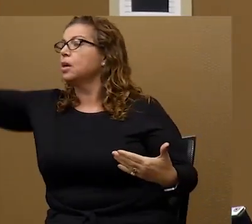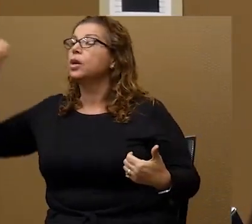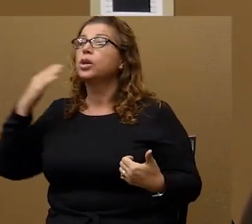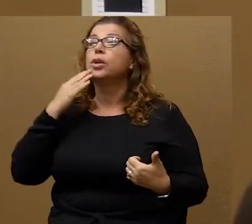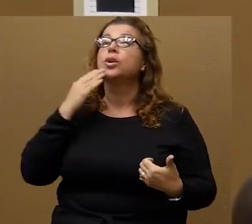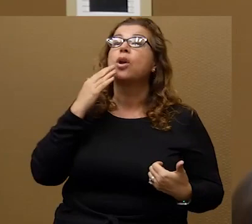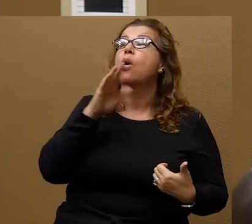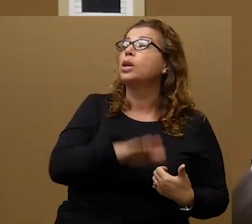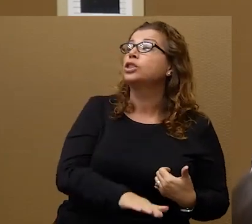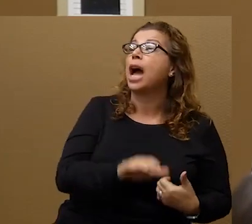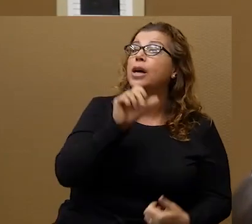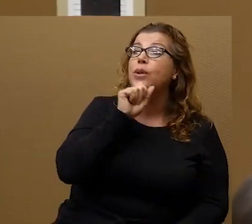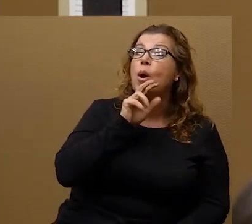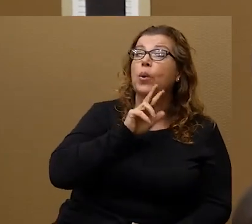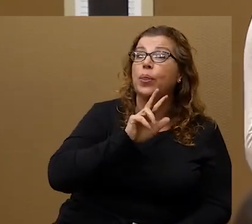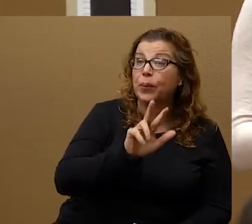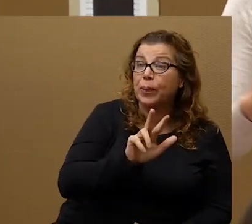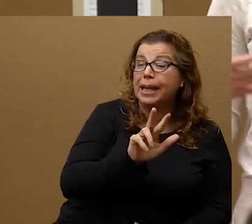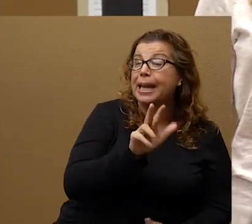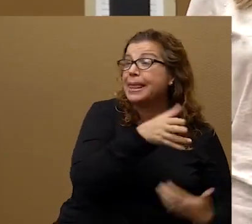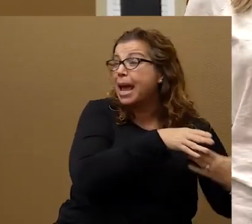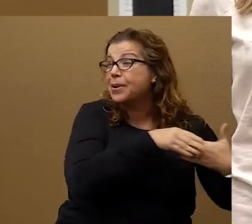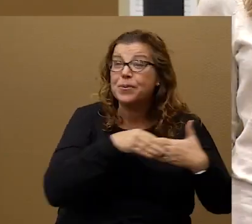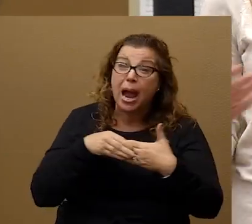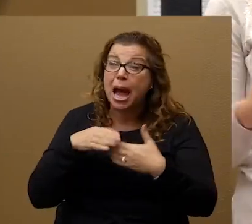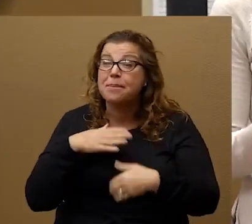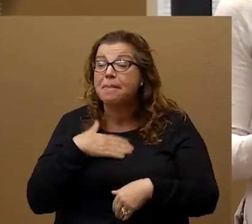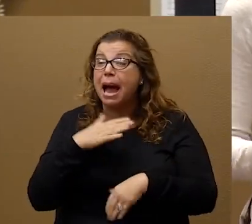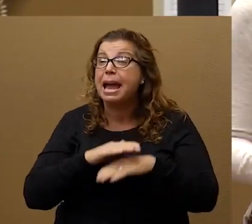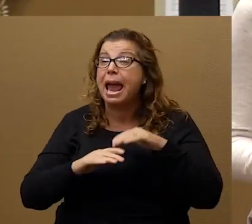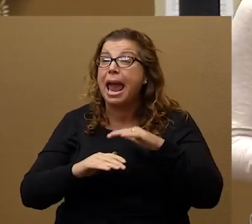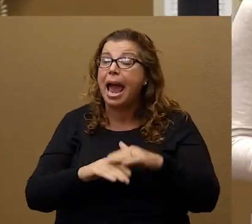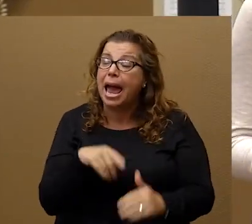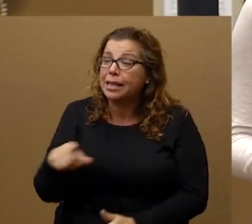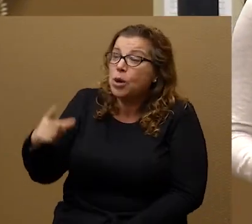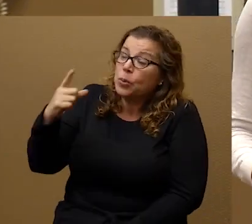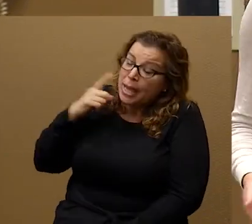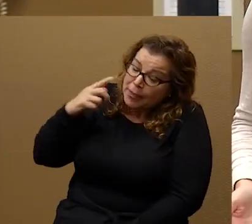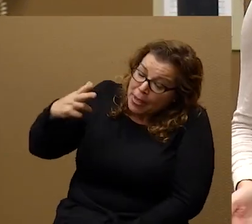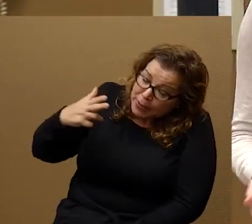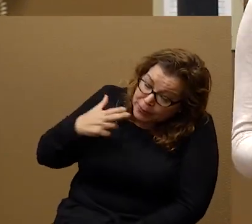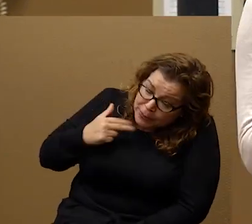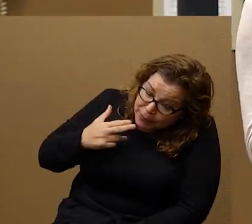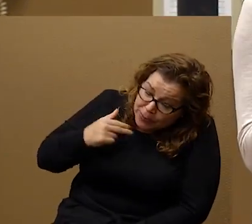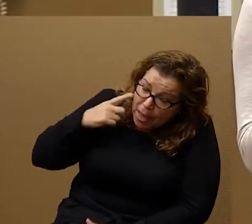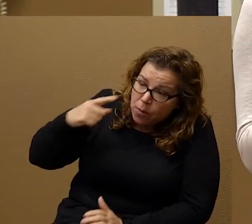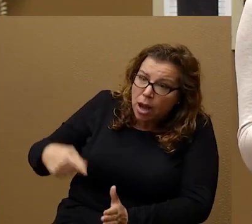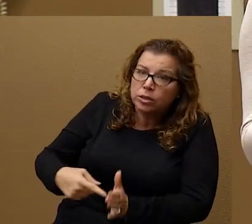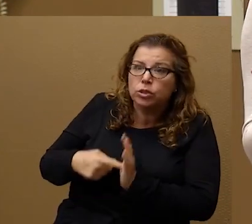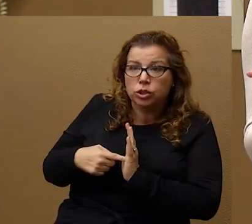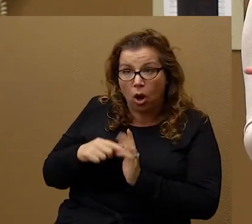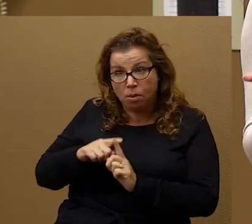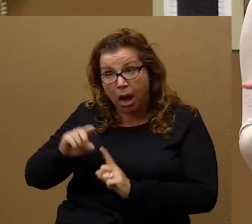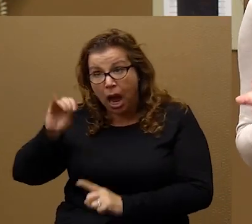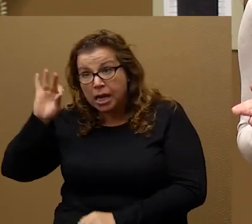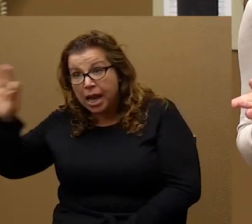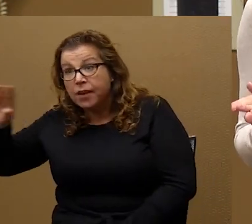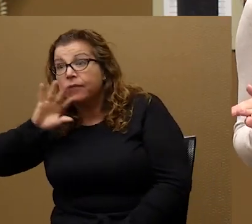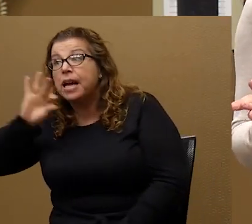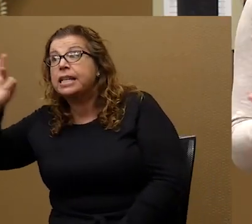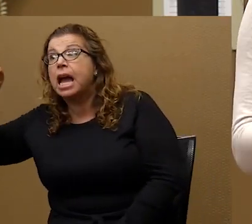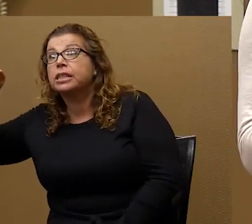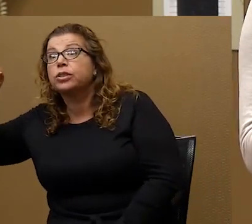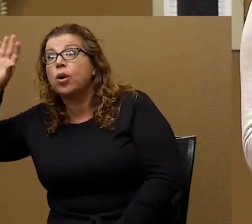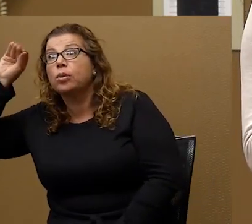to something, we think it's kind of cute and we're like, oh, look, they want to show me something. But do we feel the same way when a 19-year-old